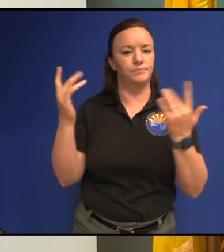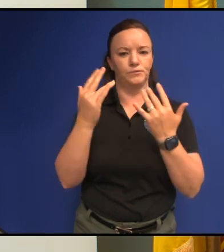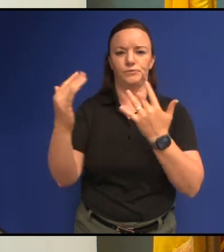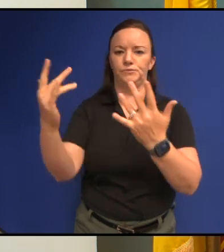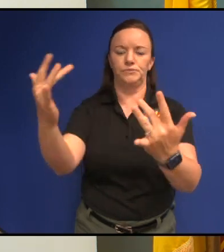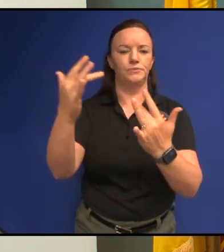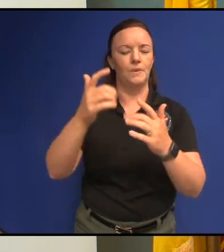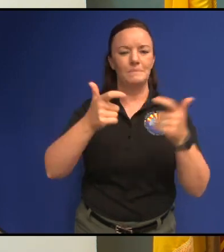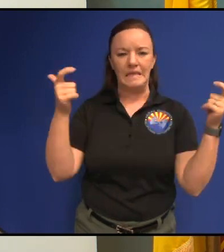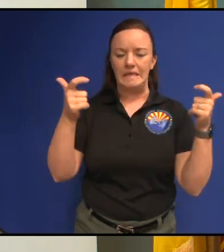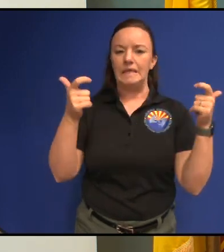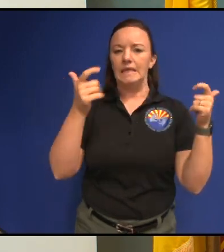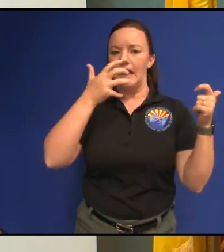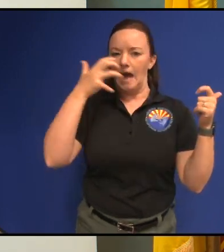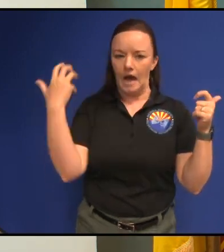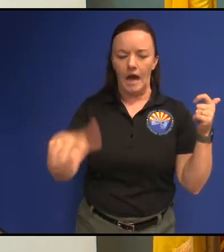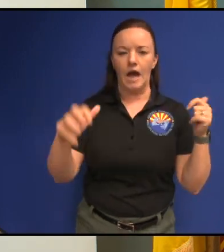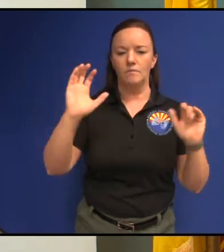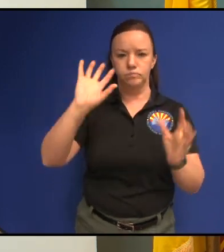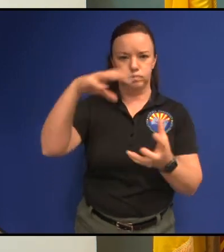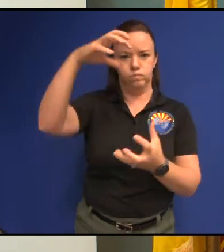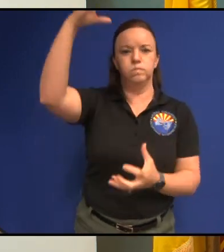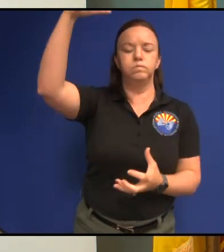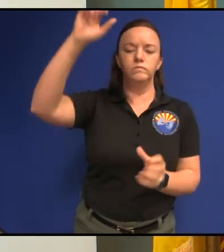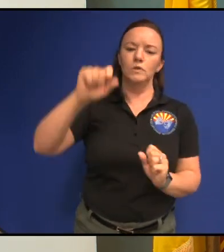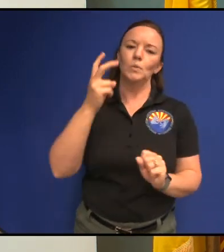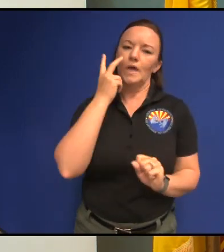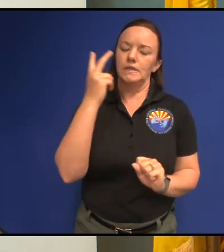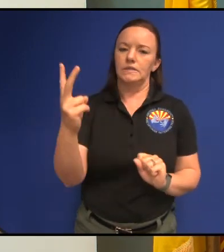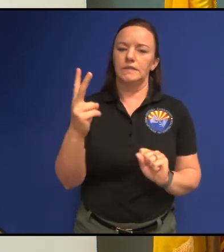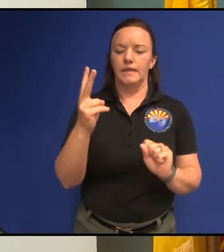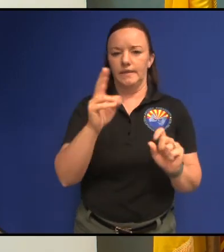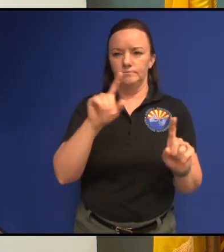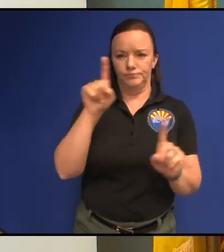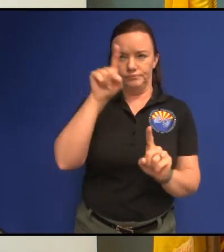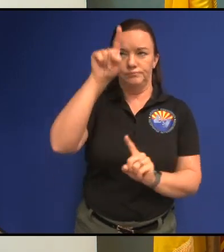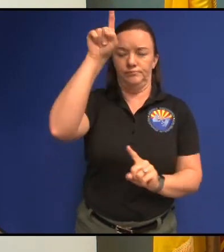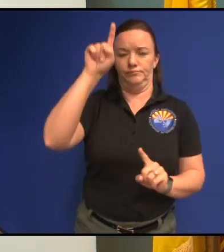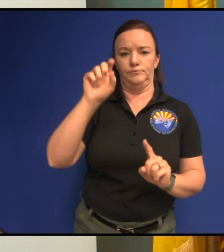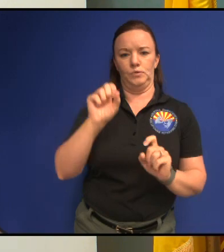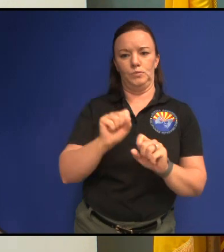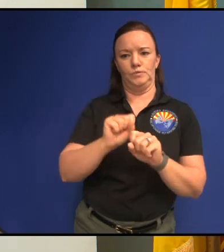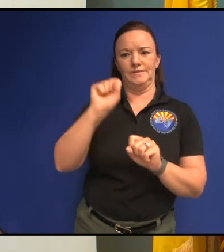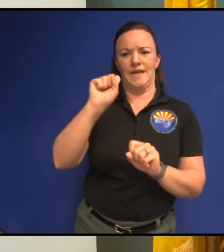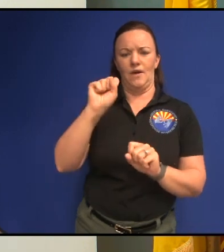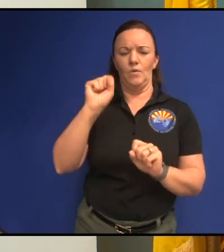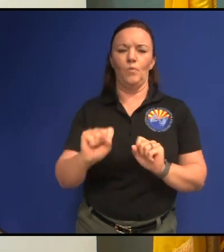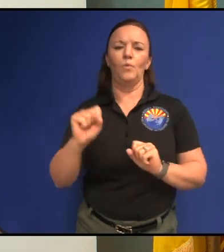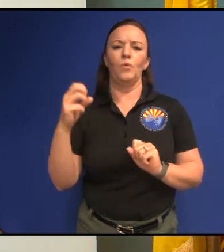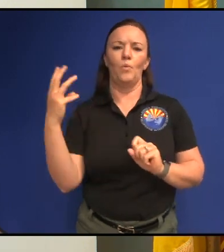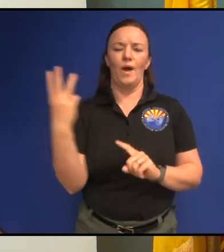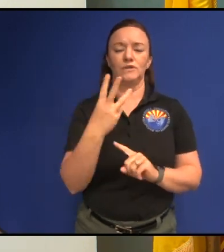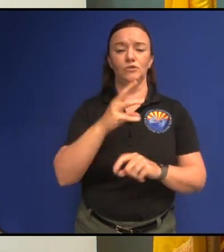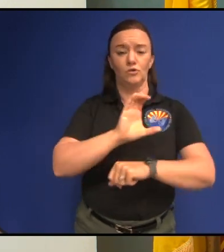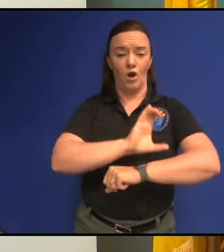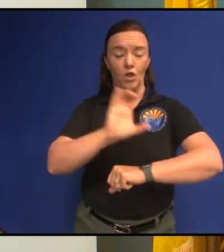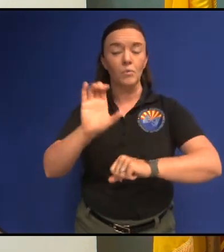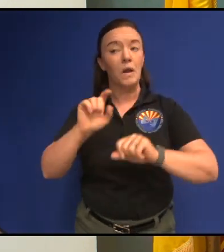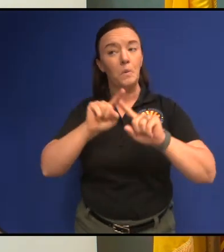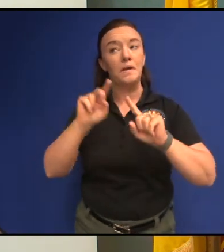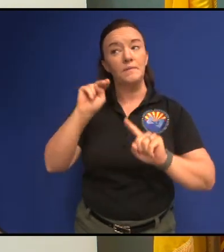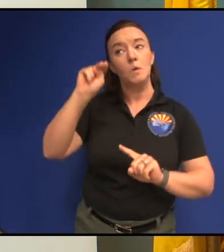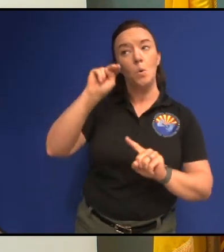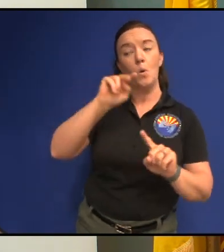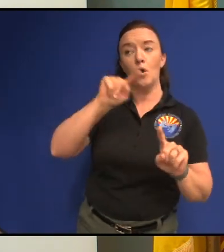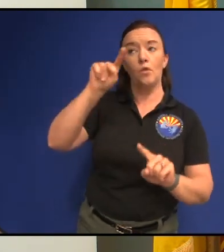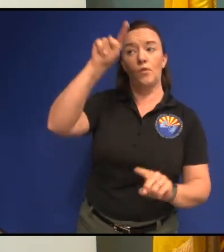up a lot of smoke into the atmosphere. You can see it extending all the way up into southwestern Colorado and even into northern Colorado here as that loop plays over. So